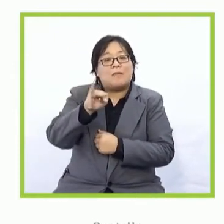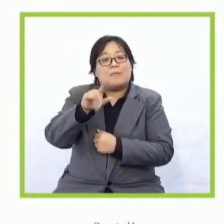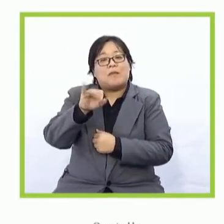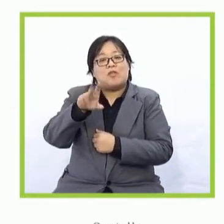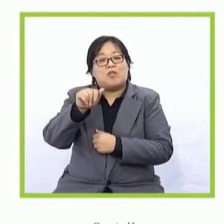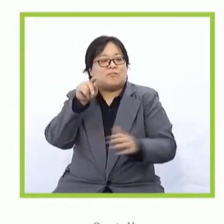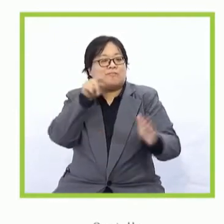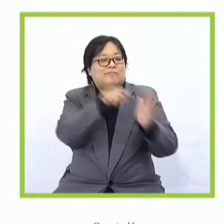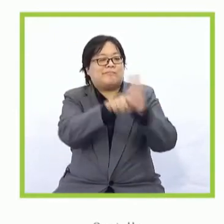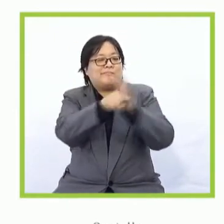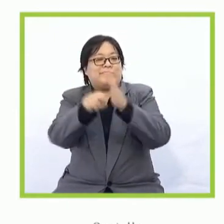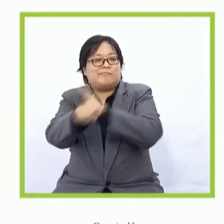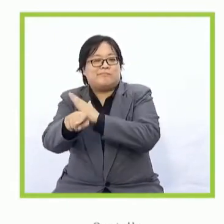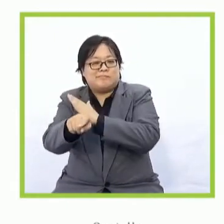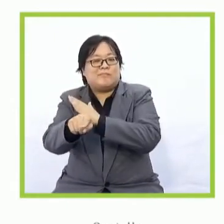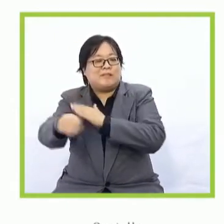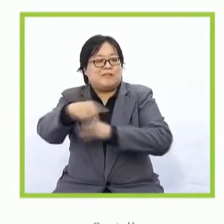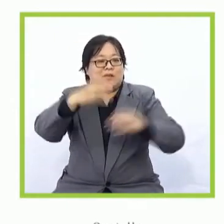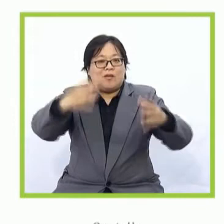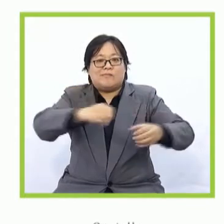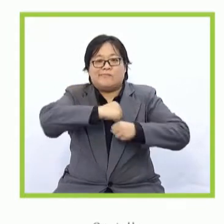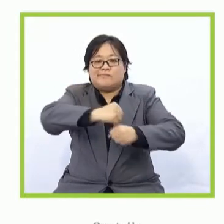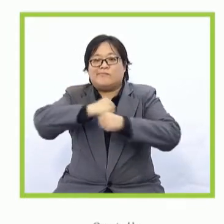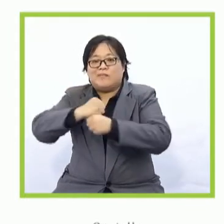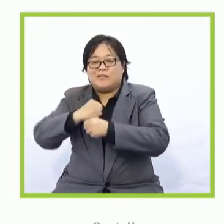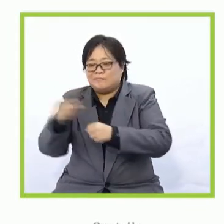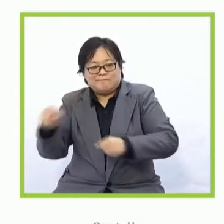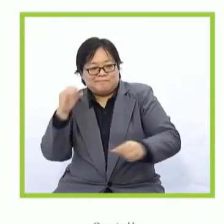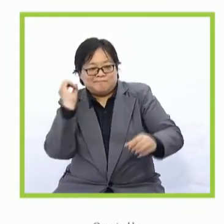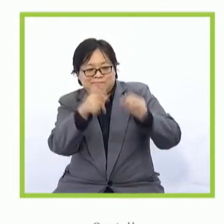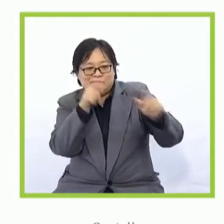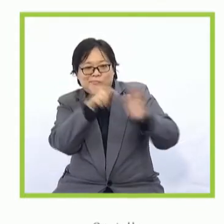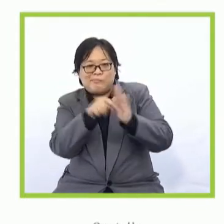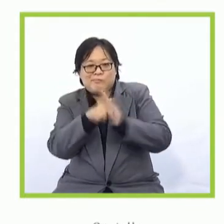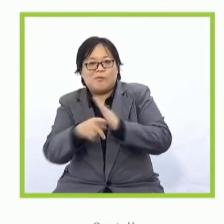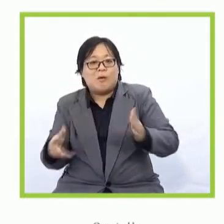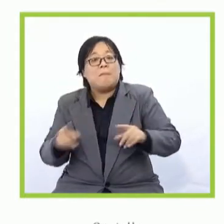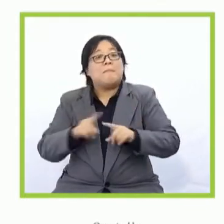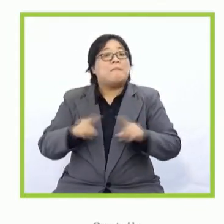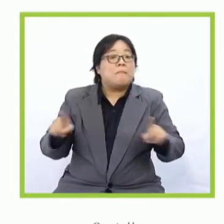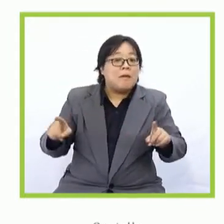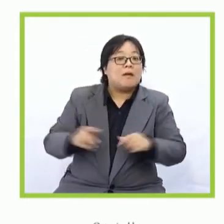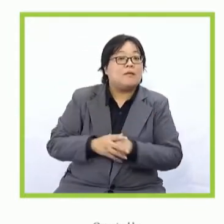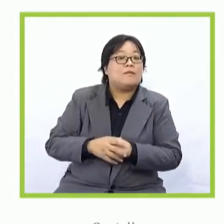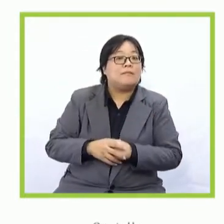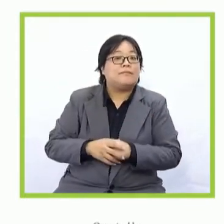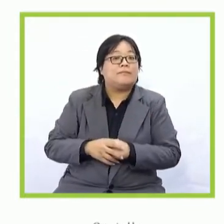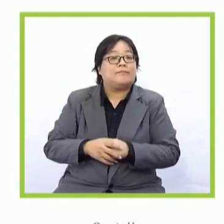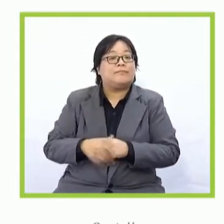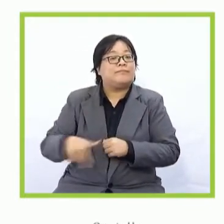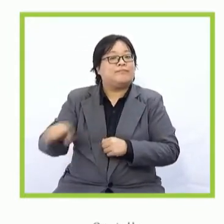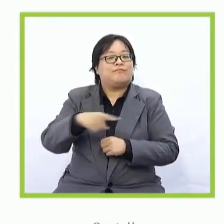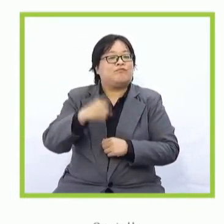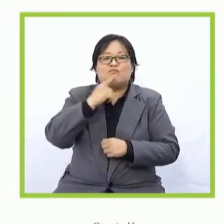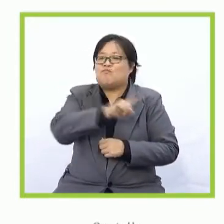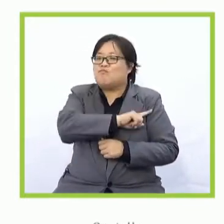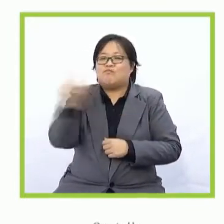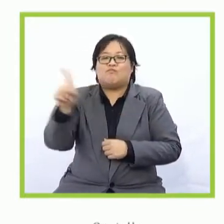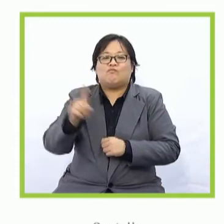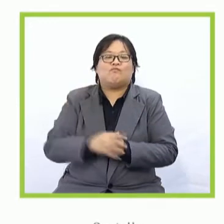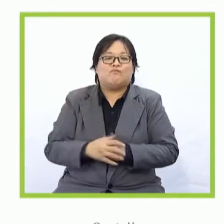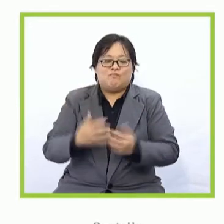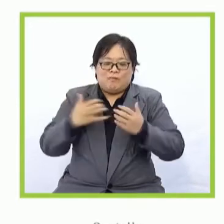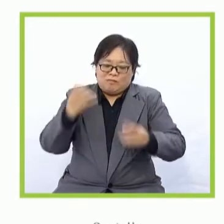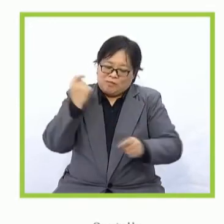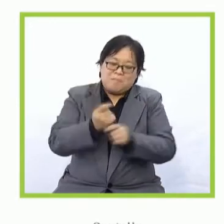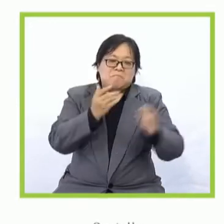kill strikers. They used strike breakers. But those on strike held firm. They kept together, they